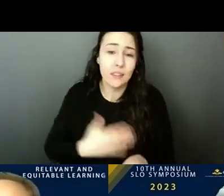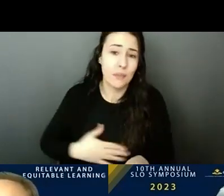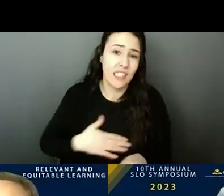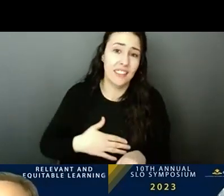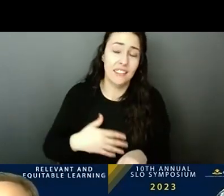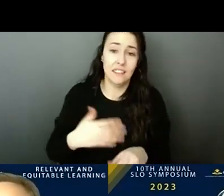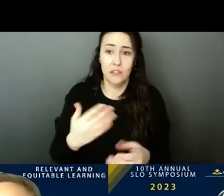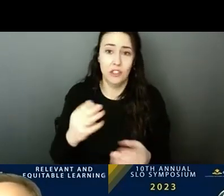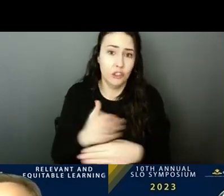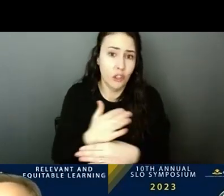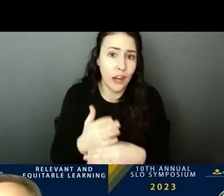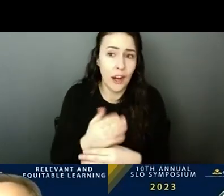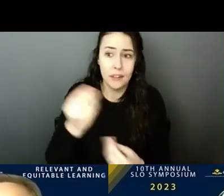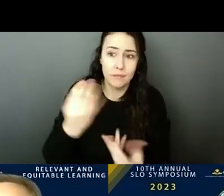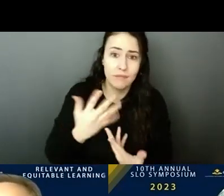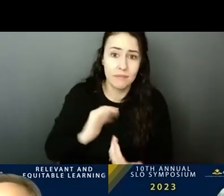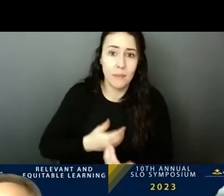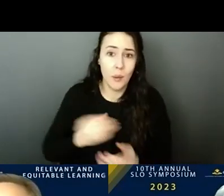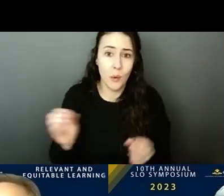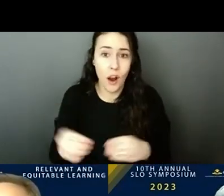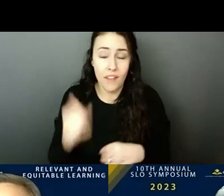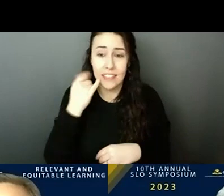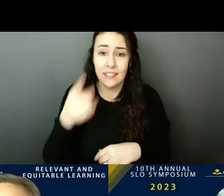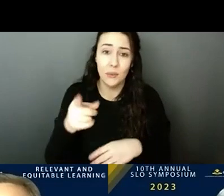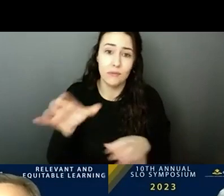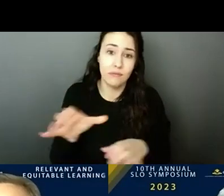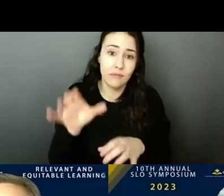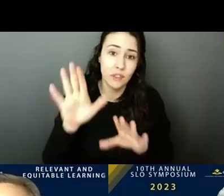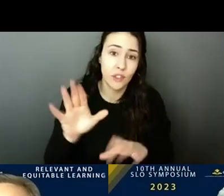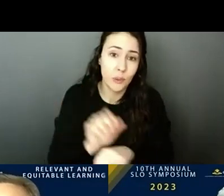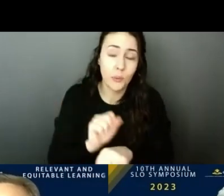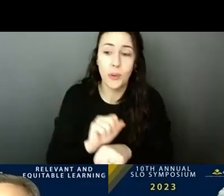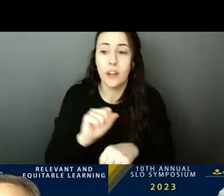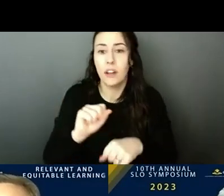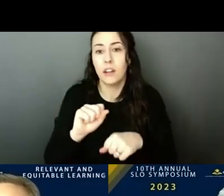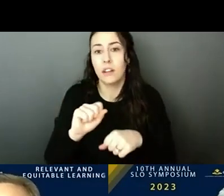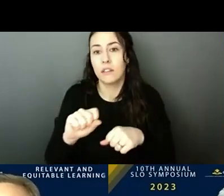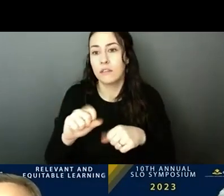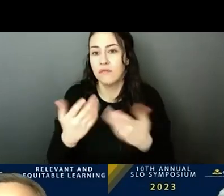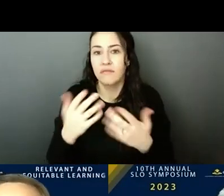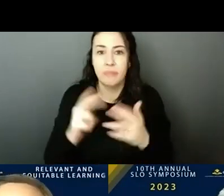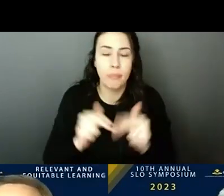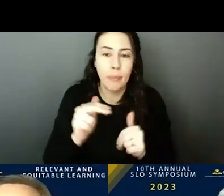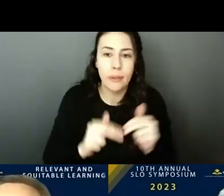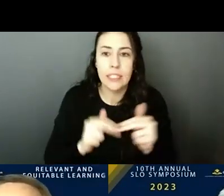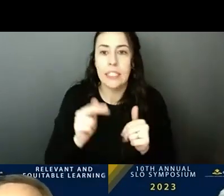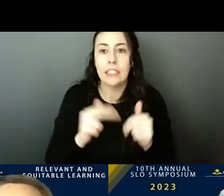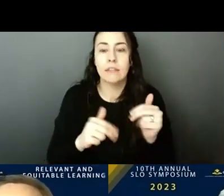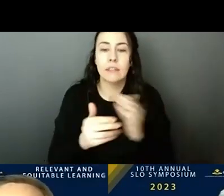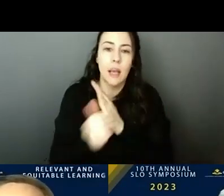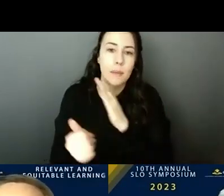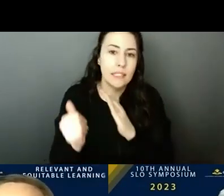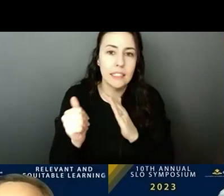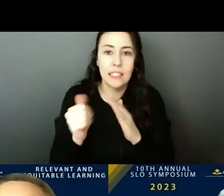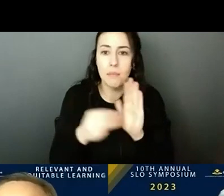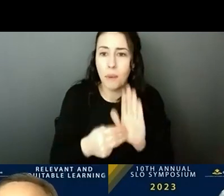great work around authentic assessments. If you're doing some great work around building a competency model, even in traditional programs, please share